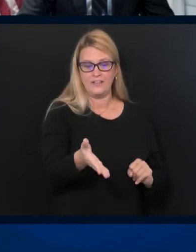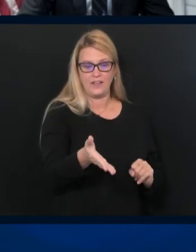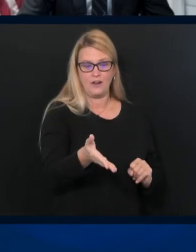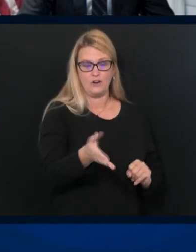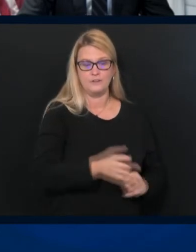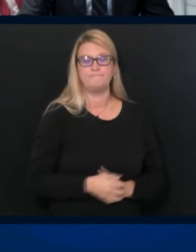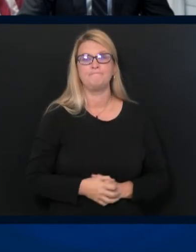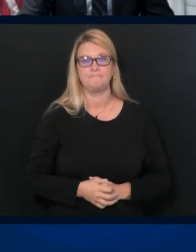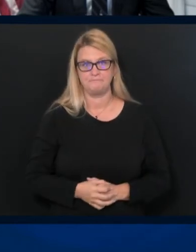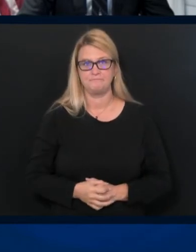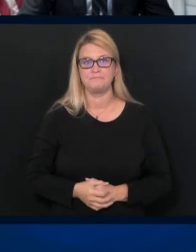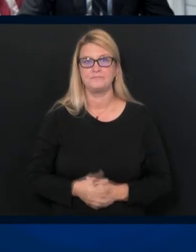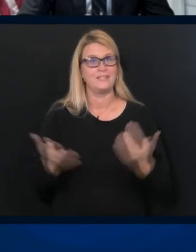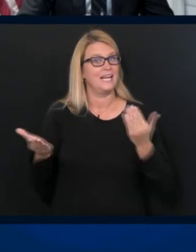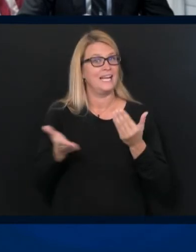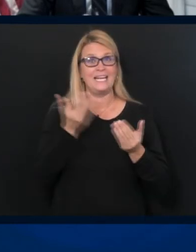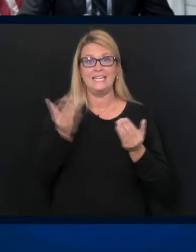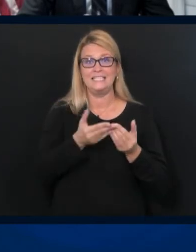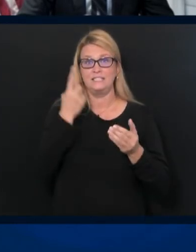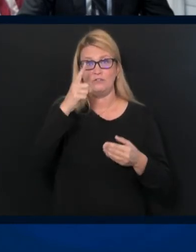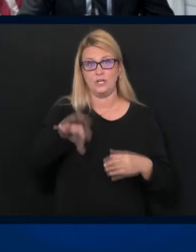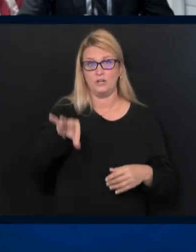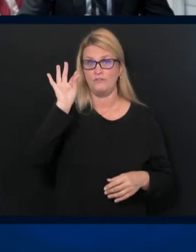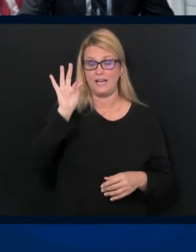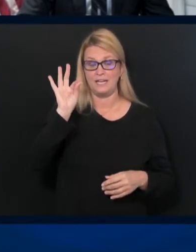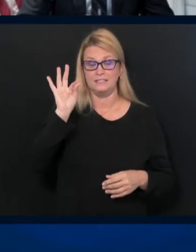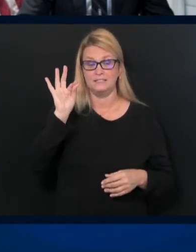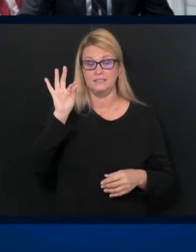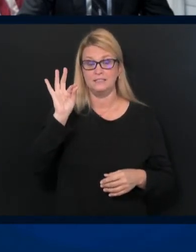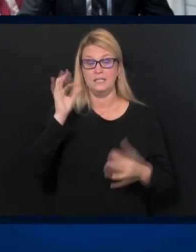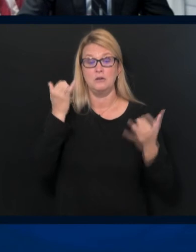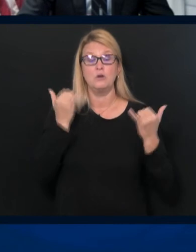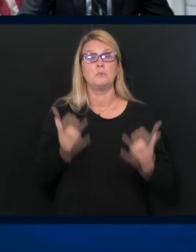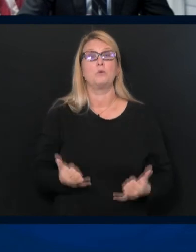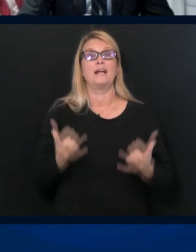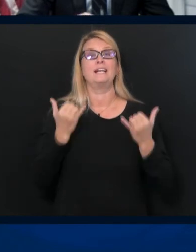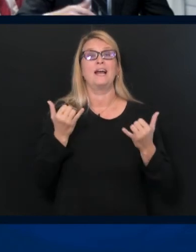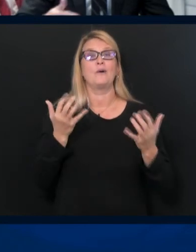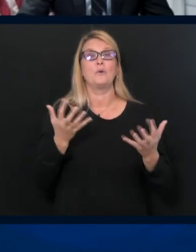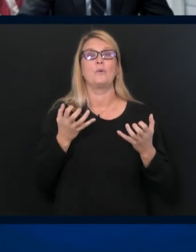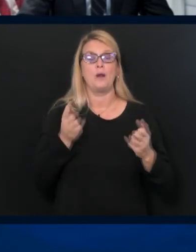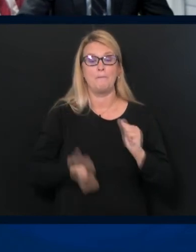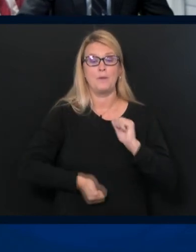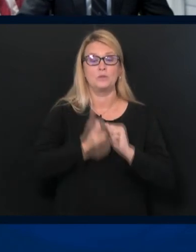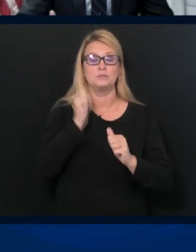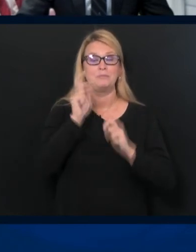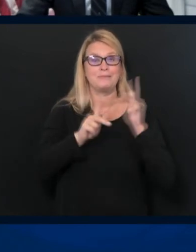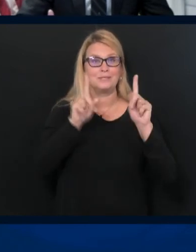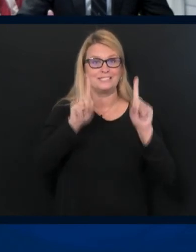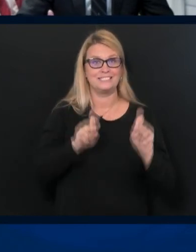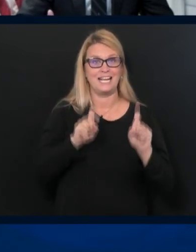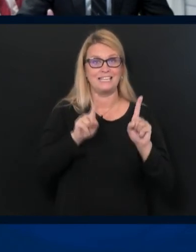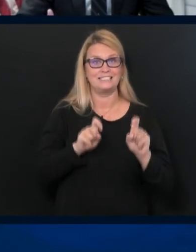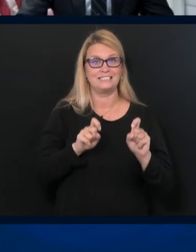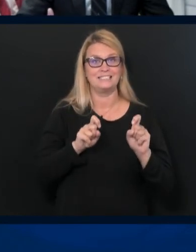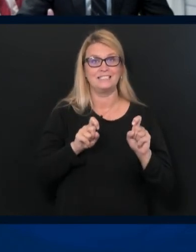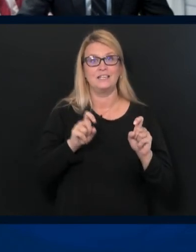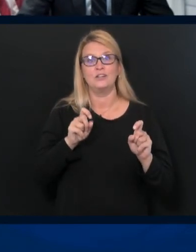page, easy for folks to find. For now, we want everyone to test, especially individuals who